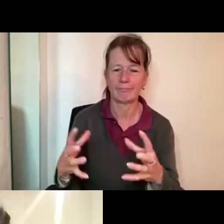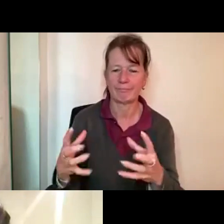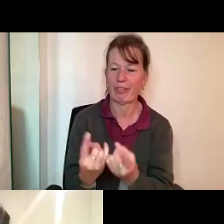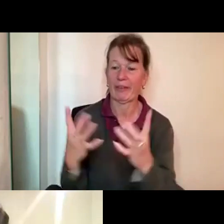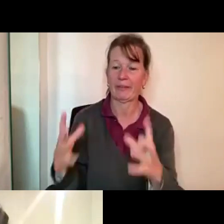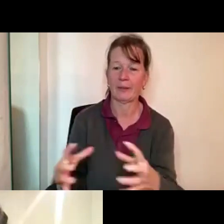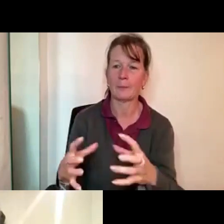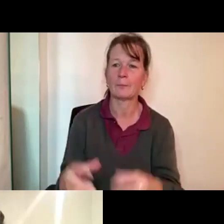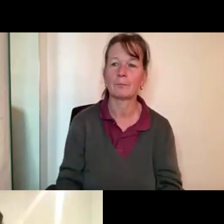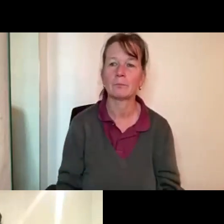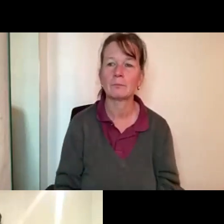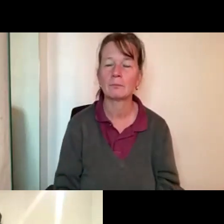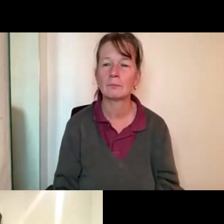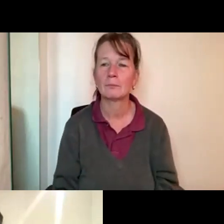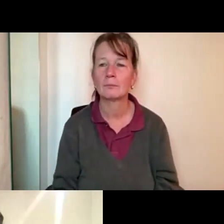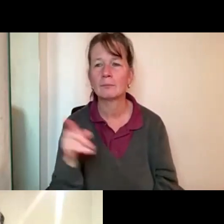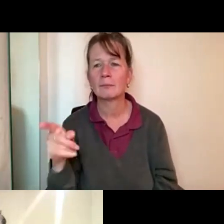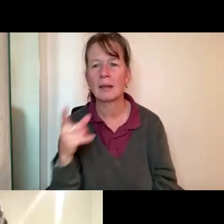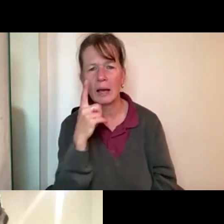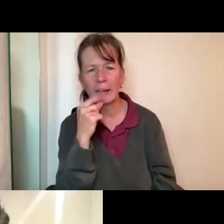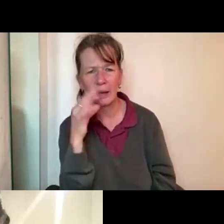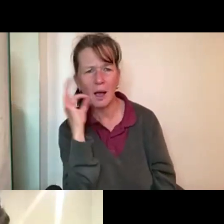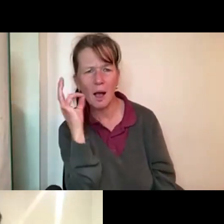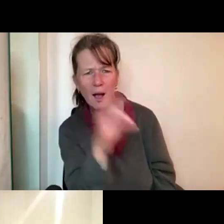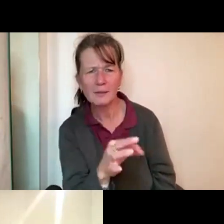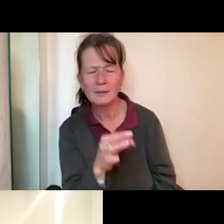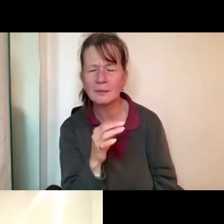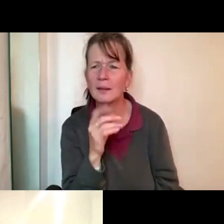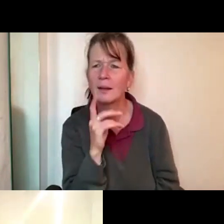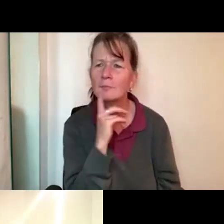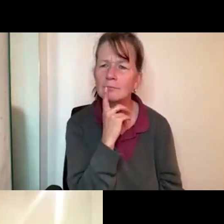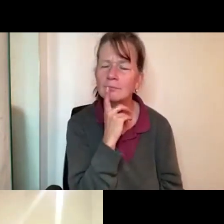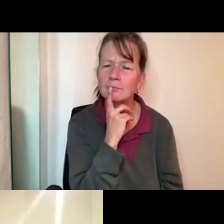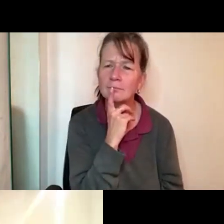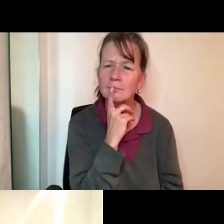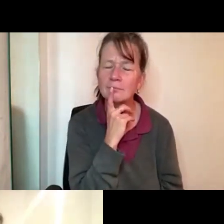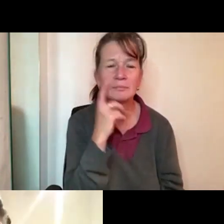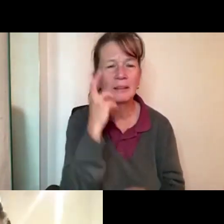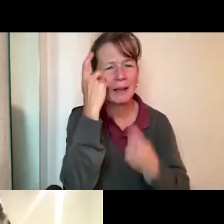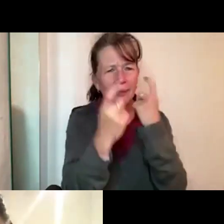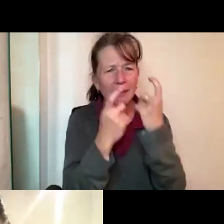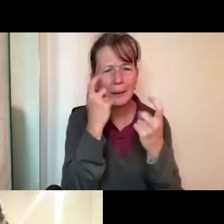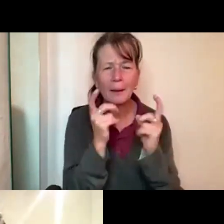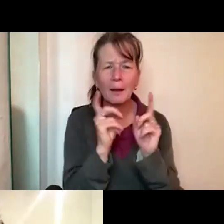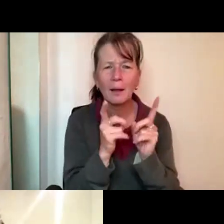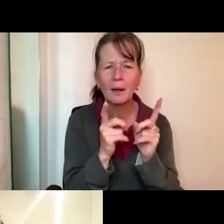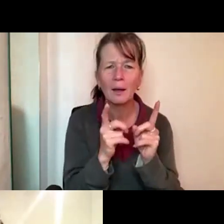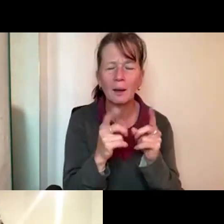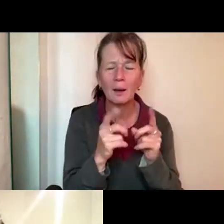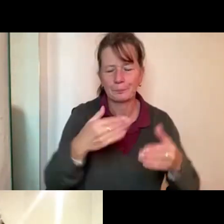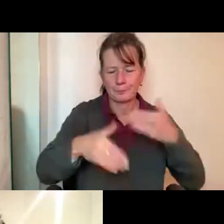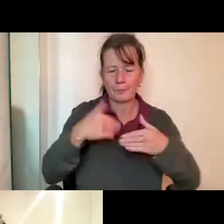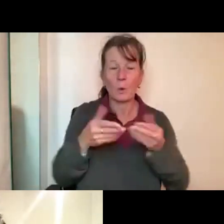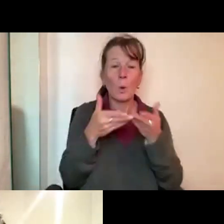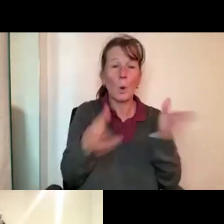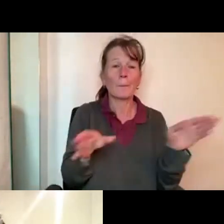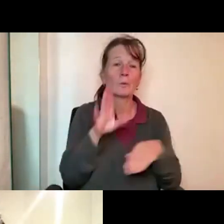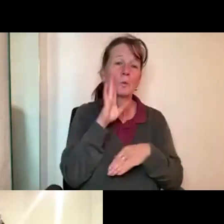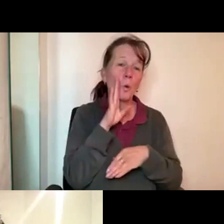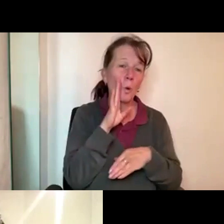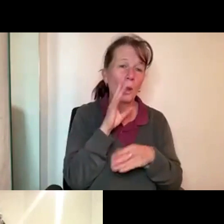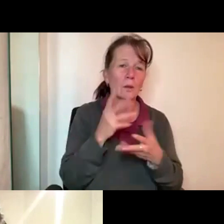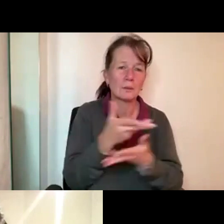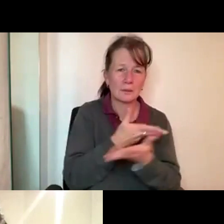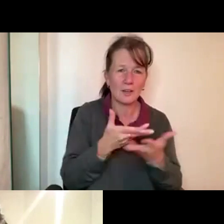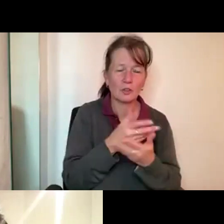can I ask you something about this, yeah. Matilda? Can I ask you, thinking about back to the open call discussion, but